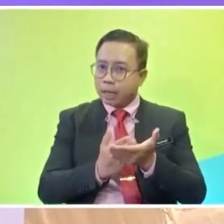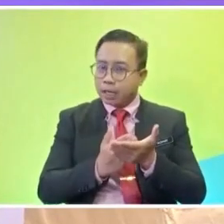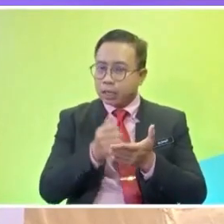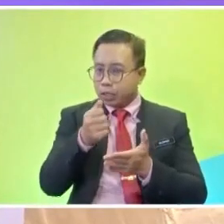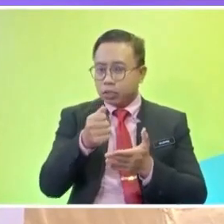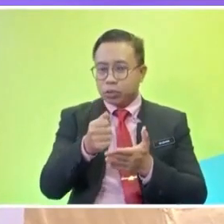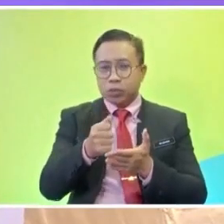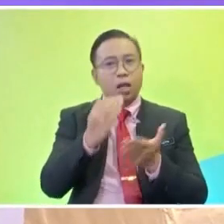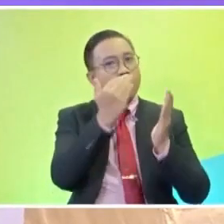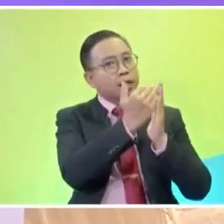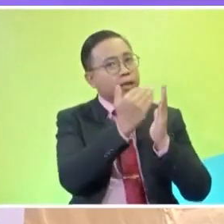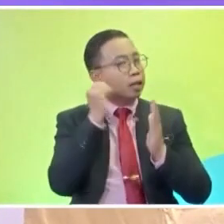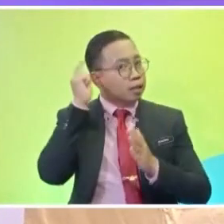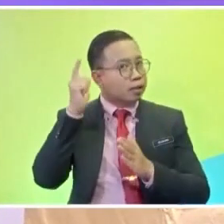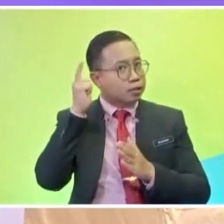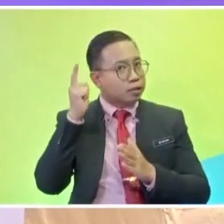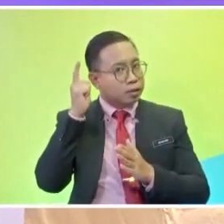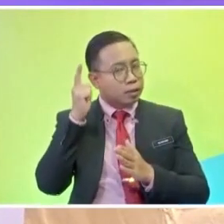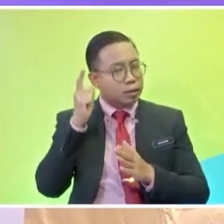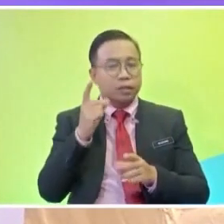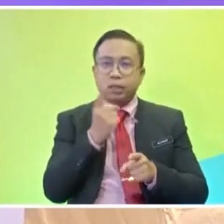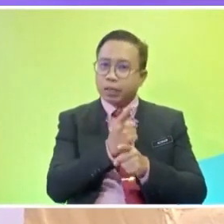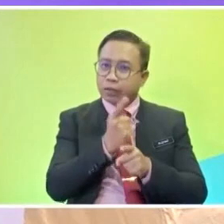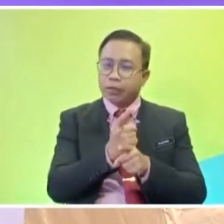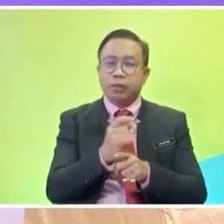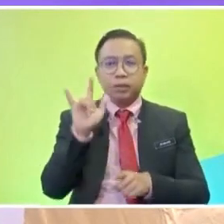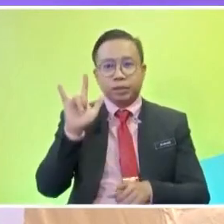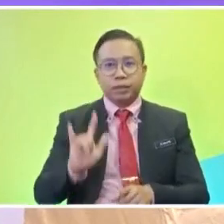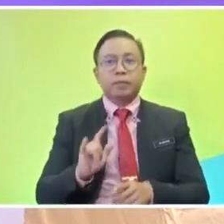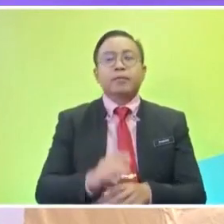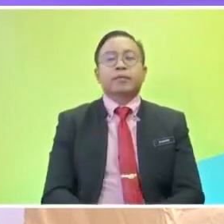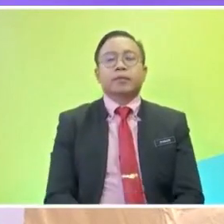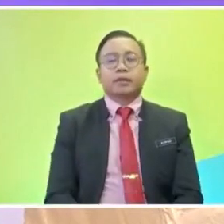you have to listen carefully. Okay.